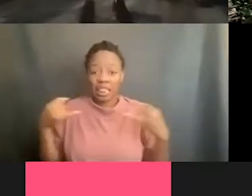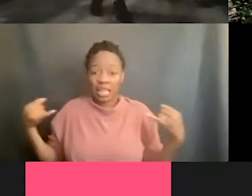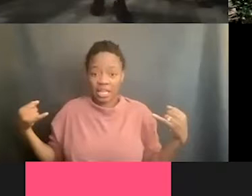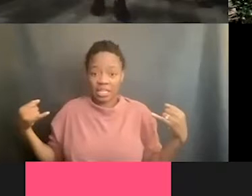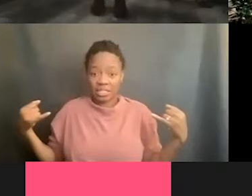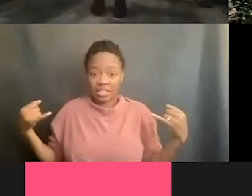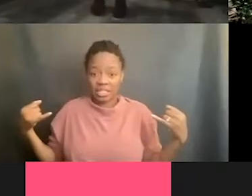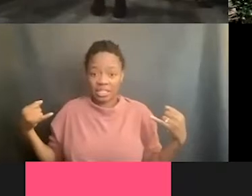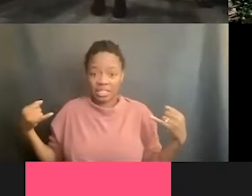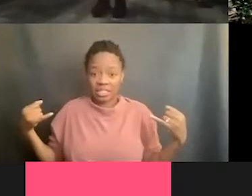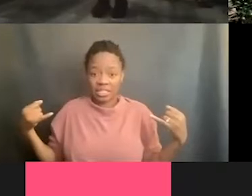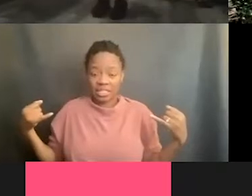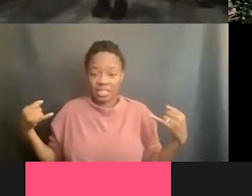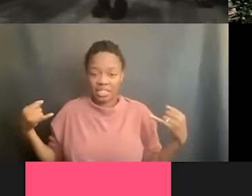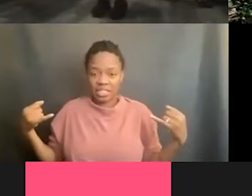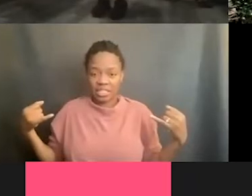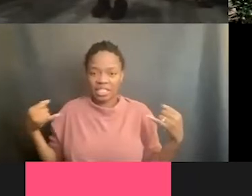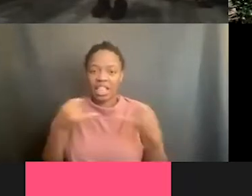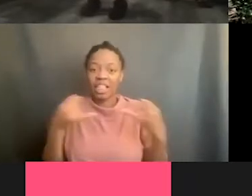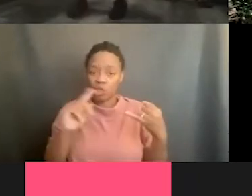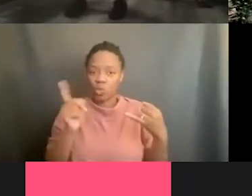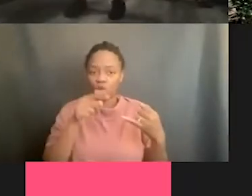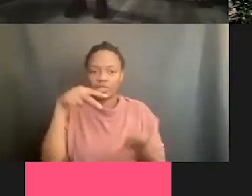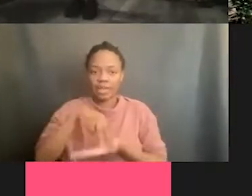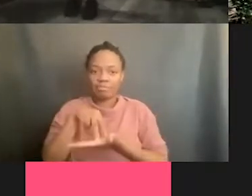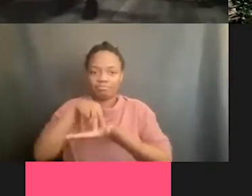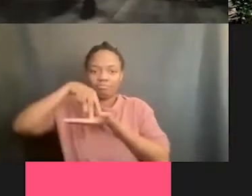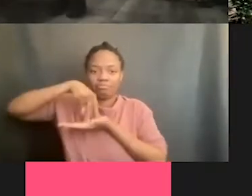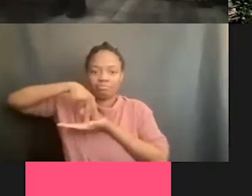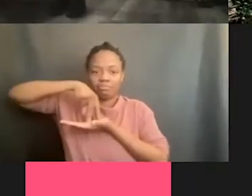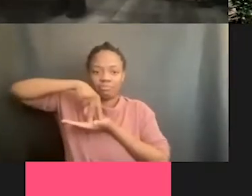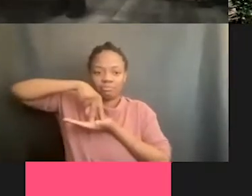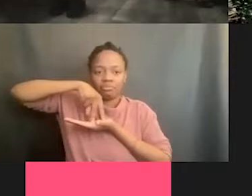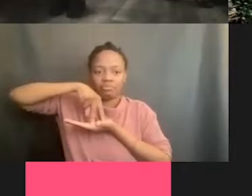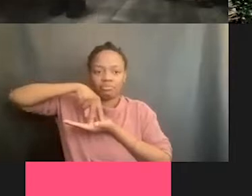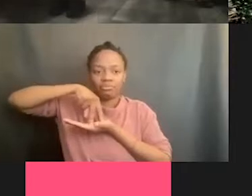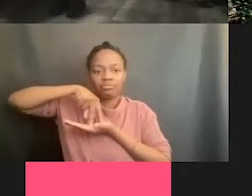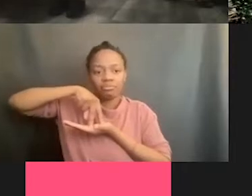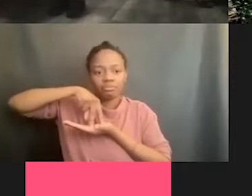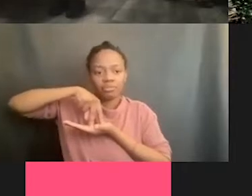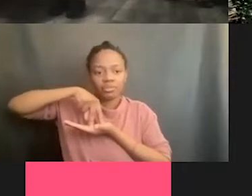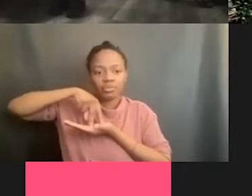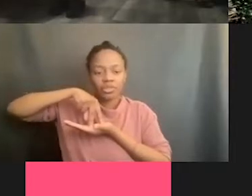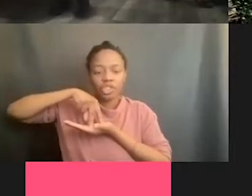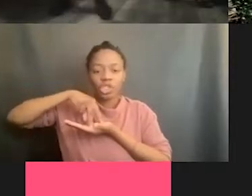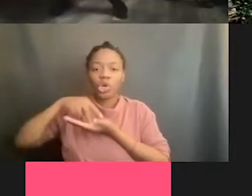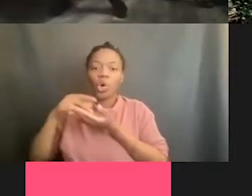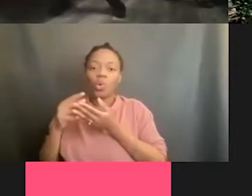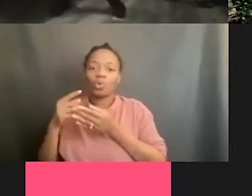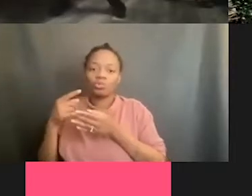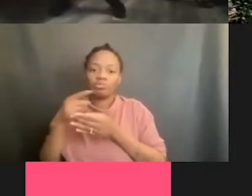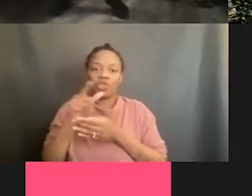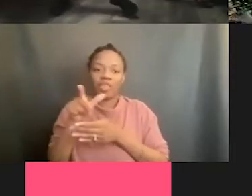is where you're standing. So you're gonna go towards the left. So you